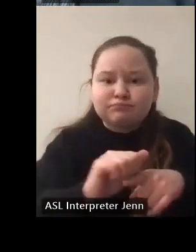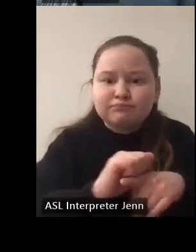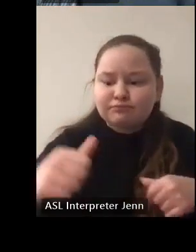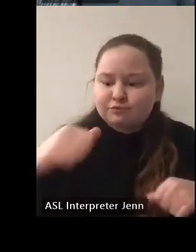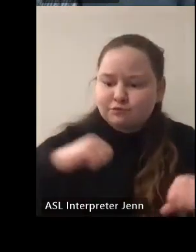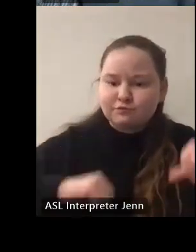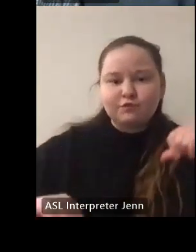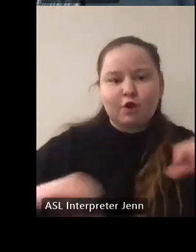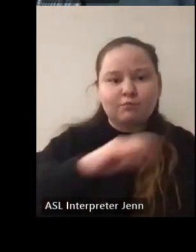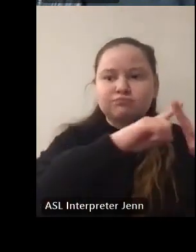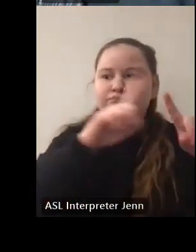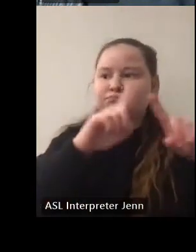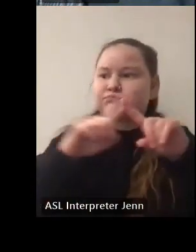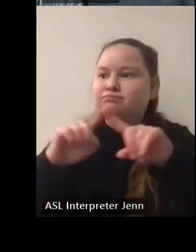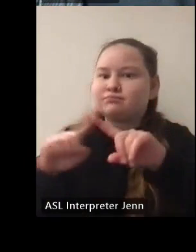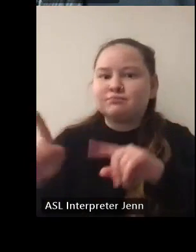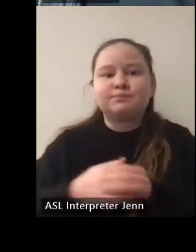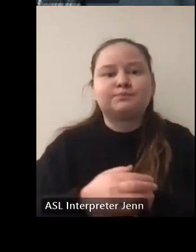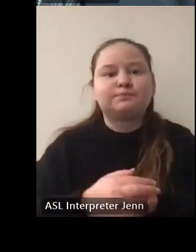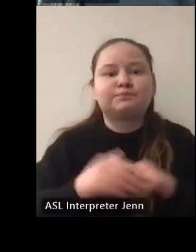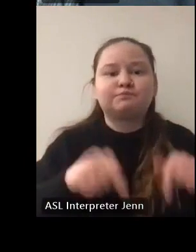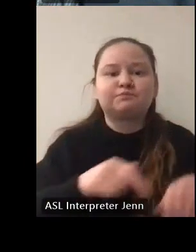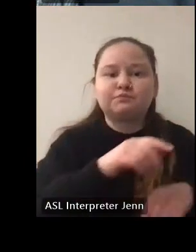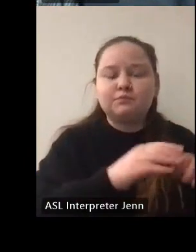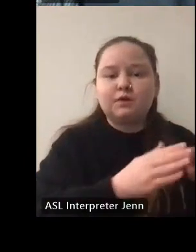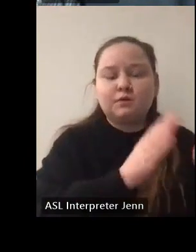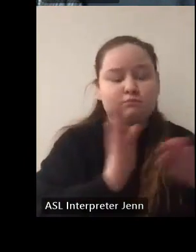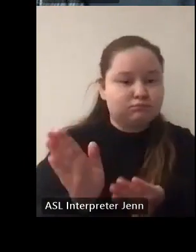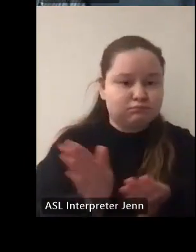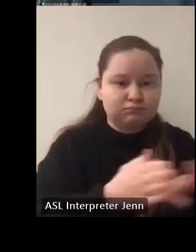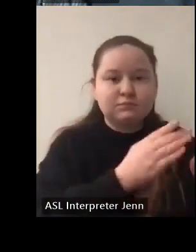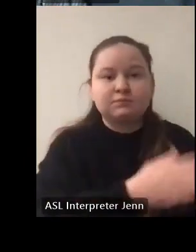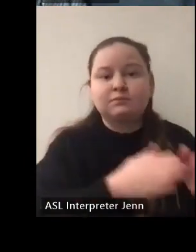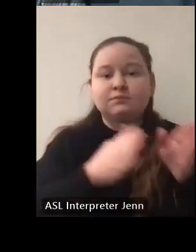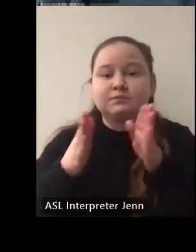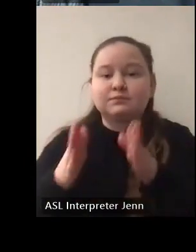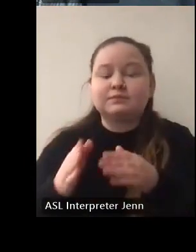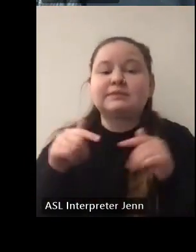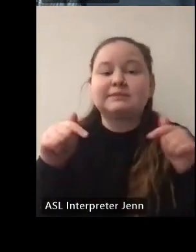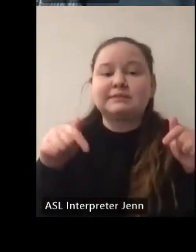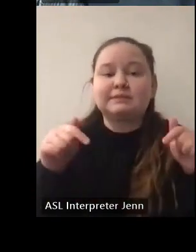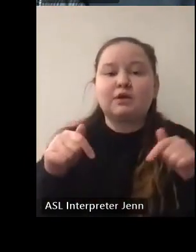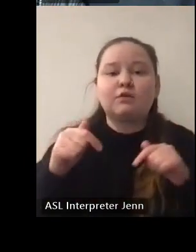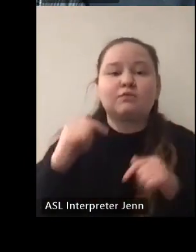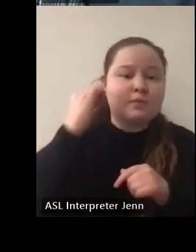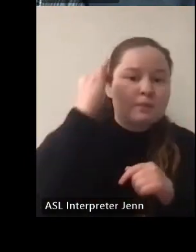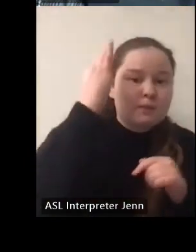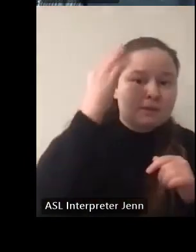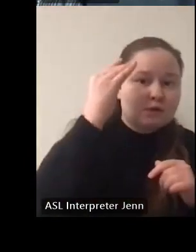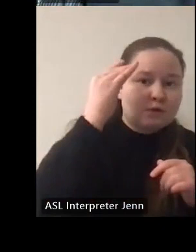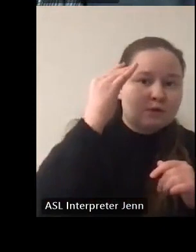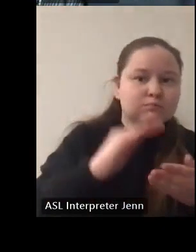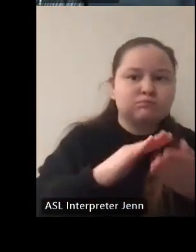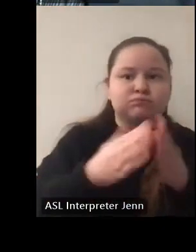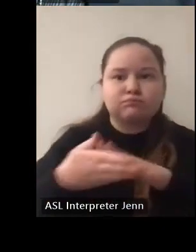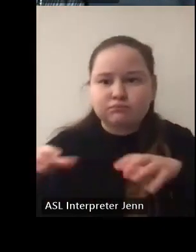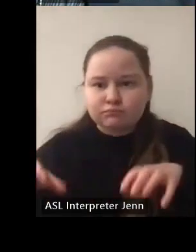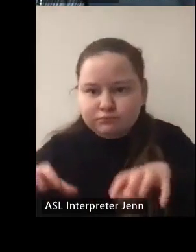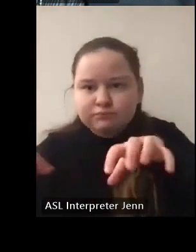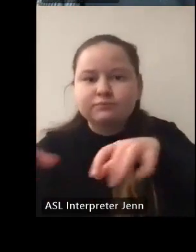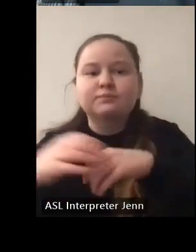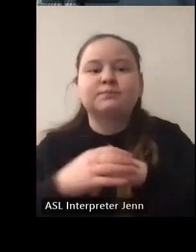transition this theoretical consideration to the practical and political applications, particularly in relation